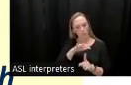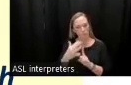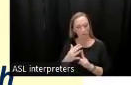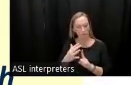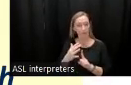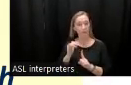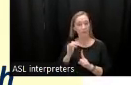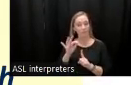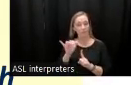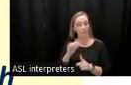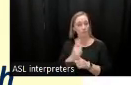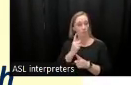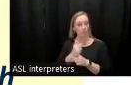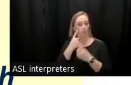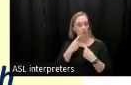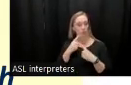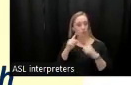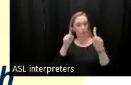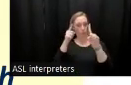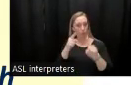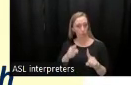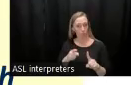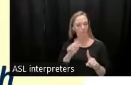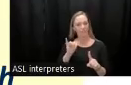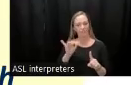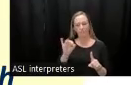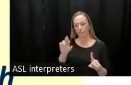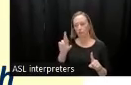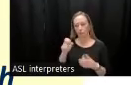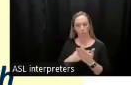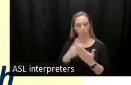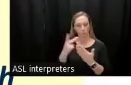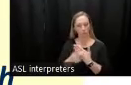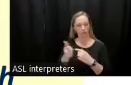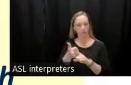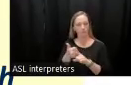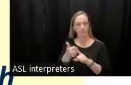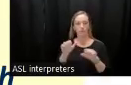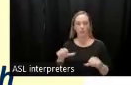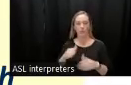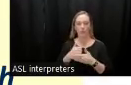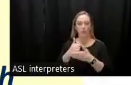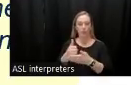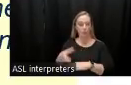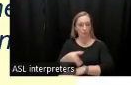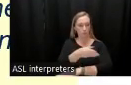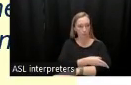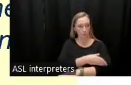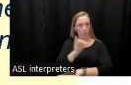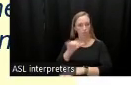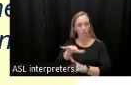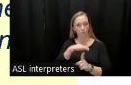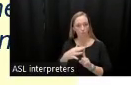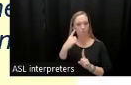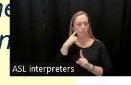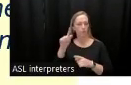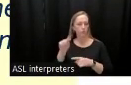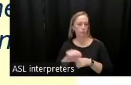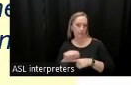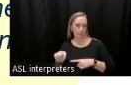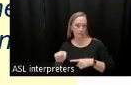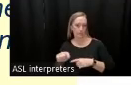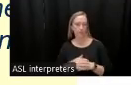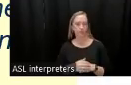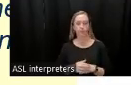and whether the SURE program can help in improving that environment for training purposes. For the